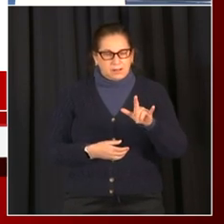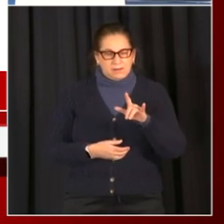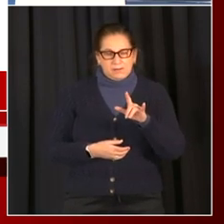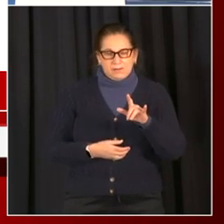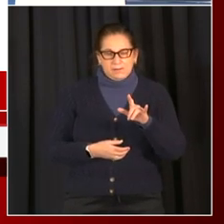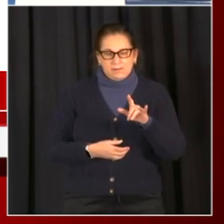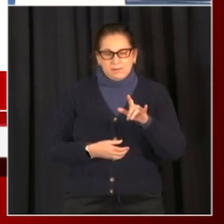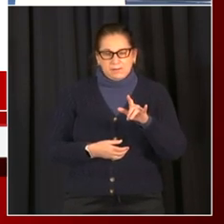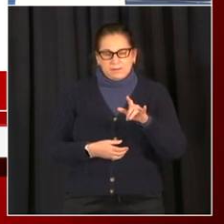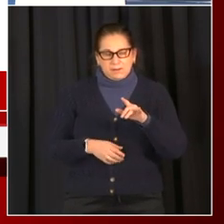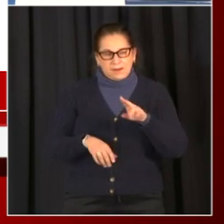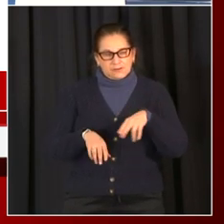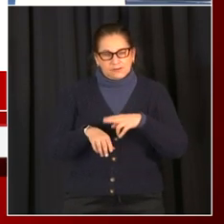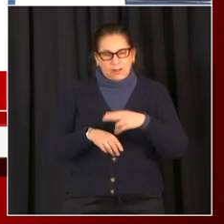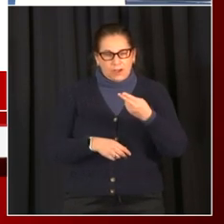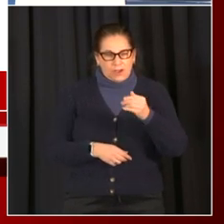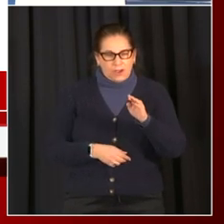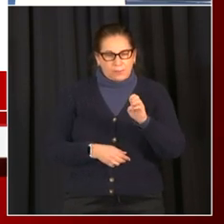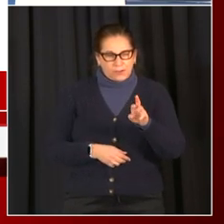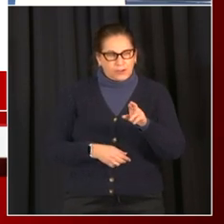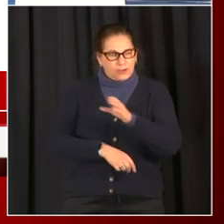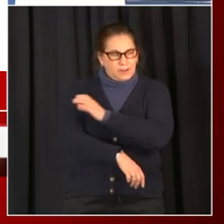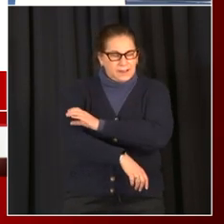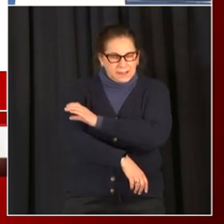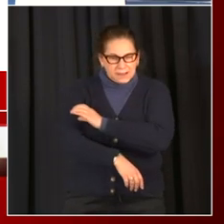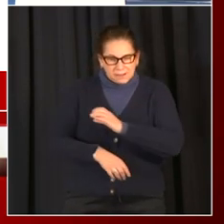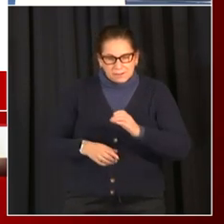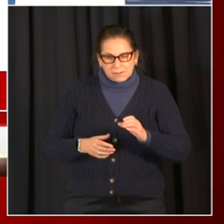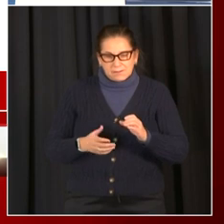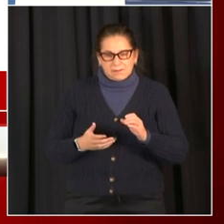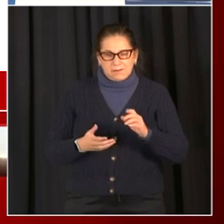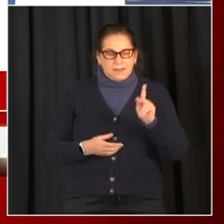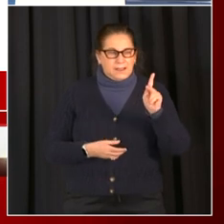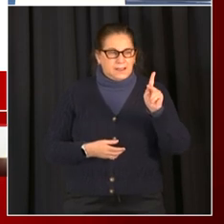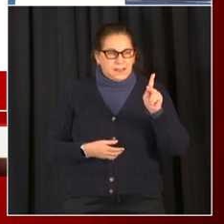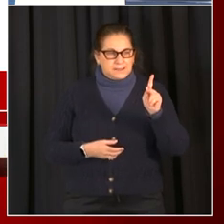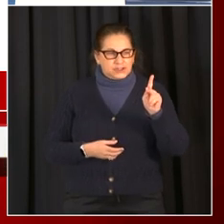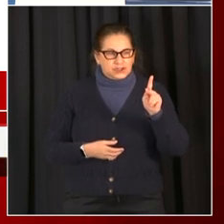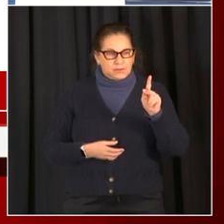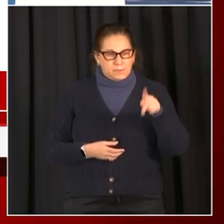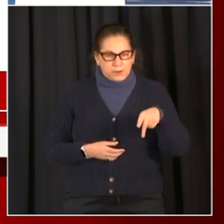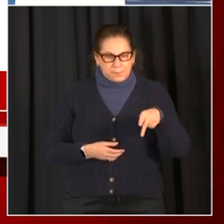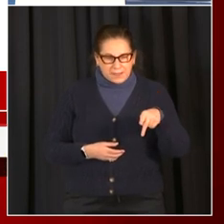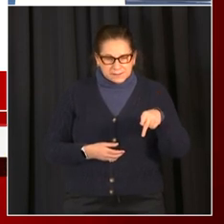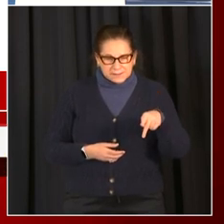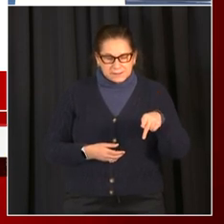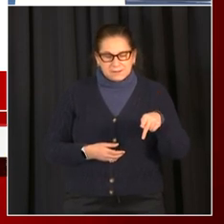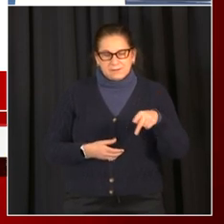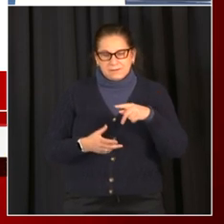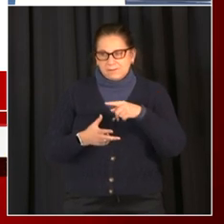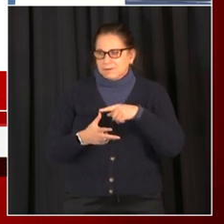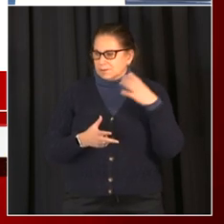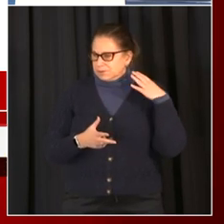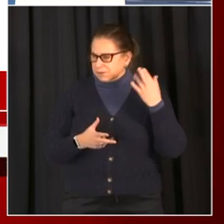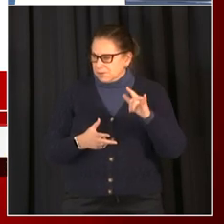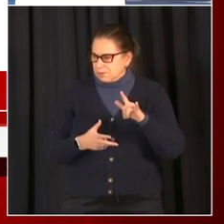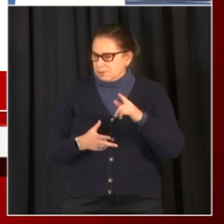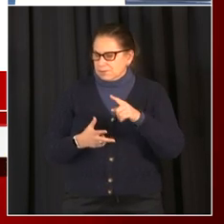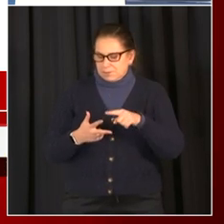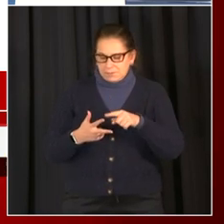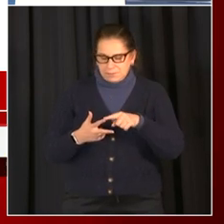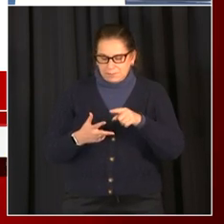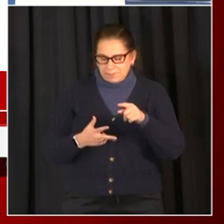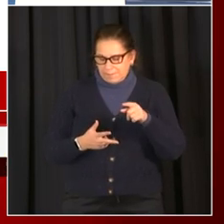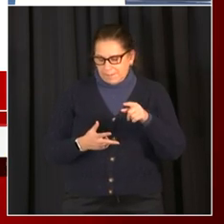there. Kaiser Permanente, which is our partner for our frontline public health and EMS, St.